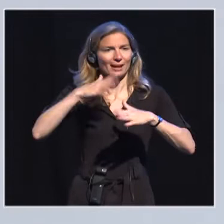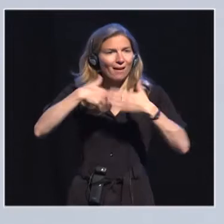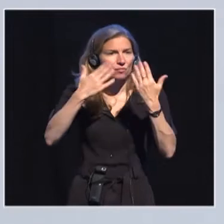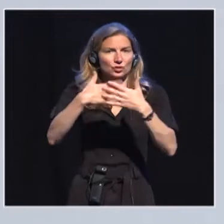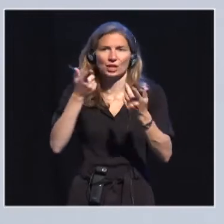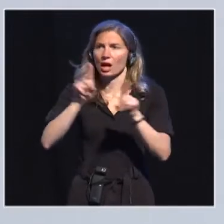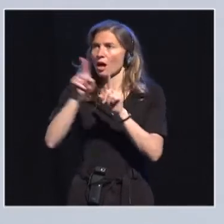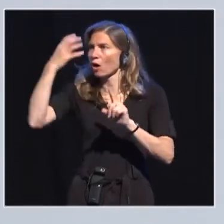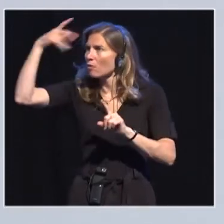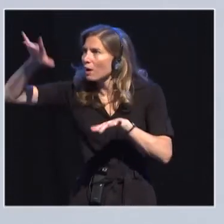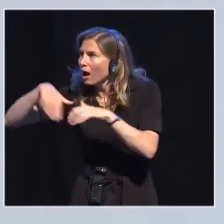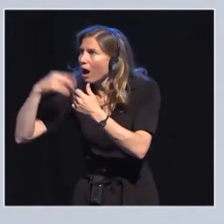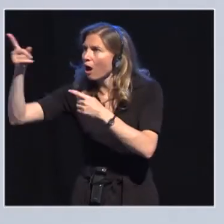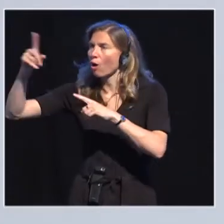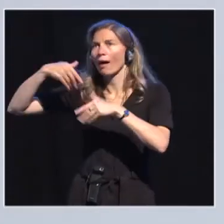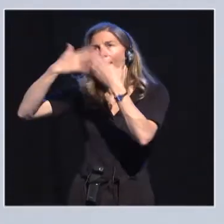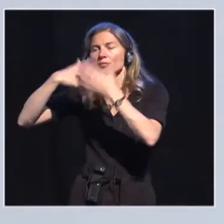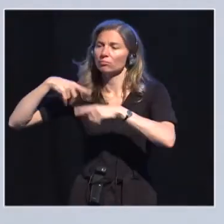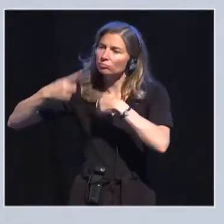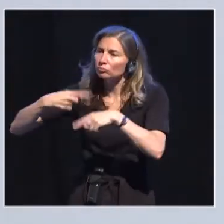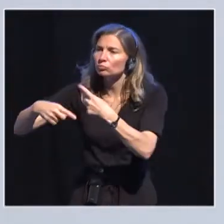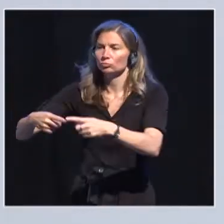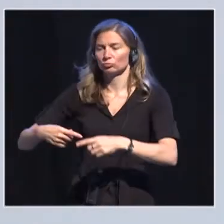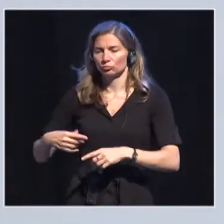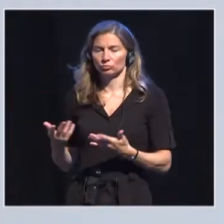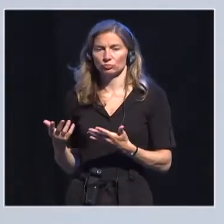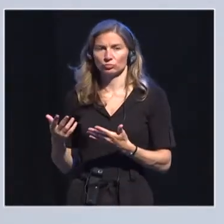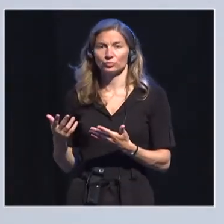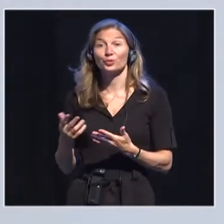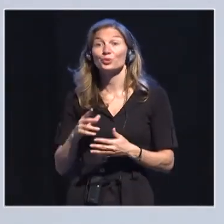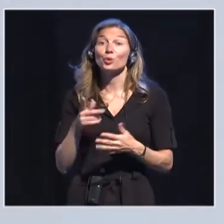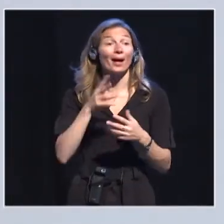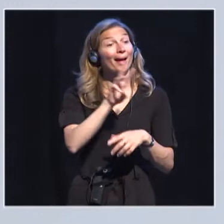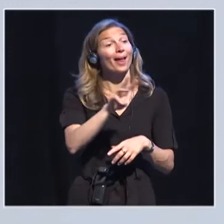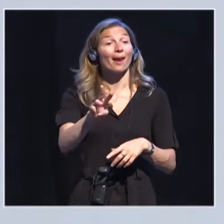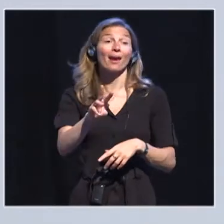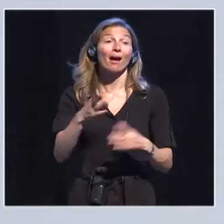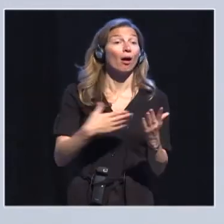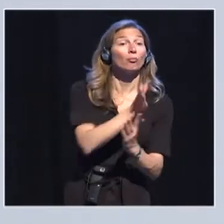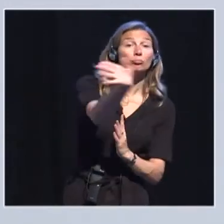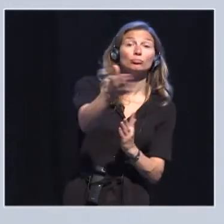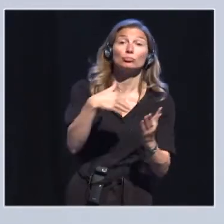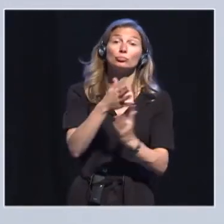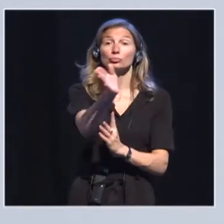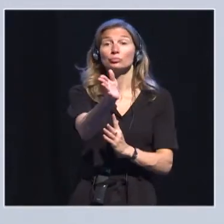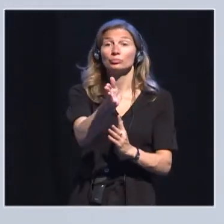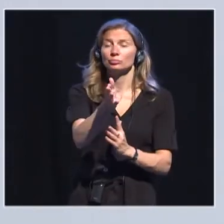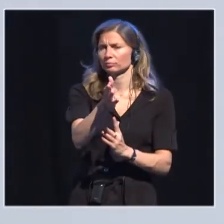governments operate. So it's not just about doing things through the internet, doing the same things through internet.